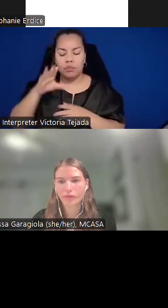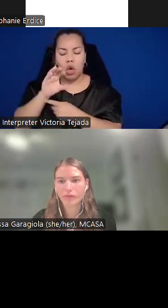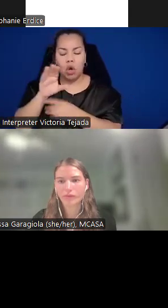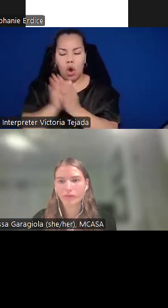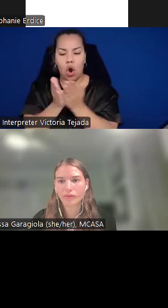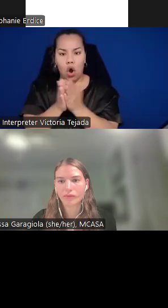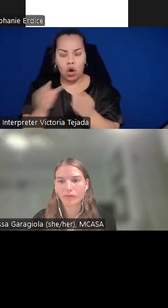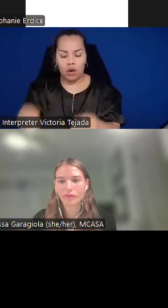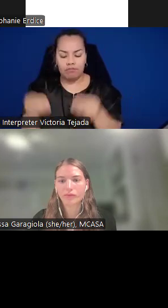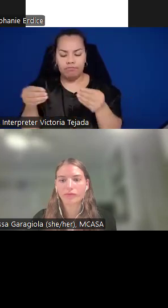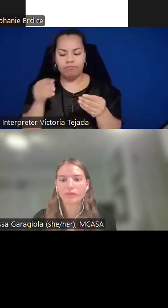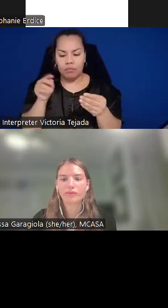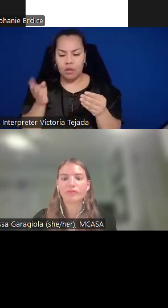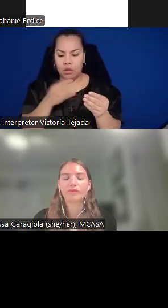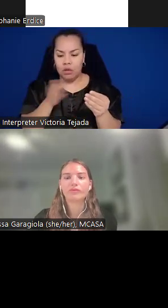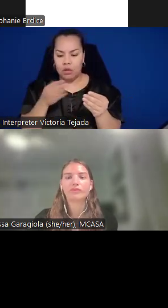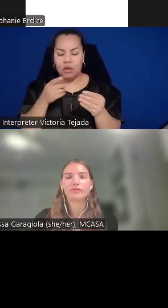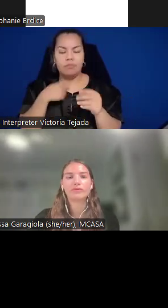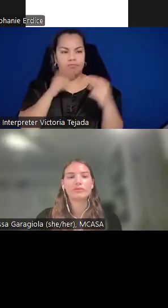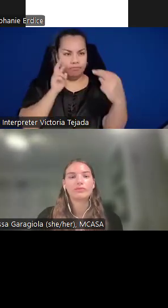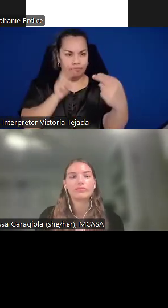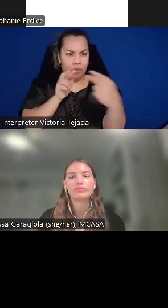contact. I'm almost the only person on the plane listening.